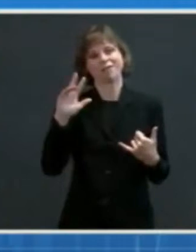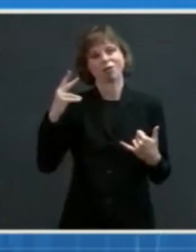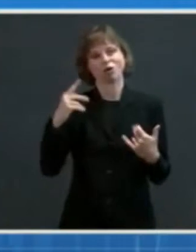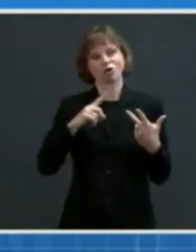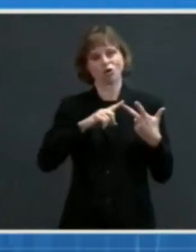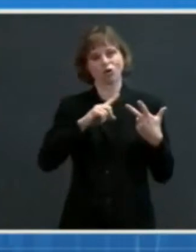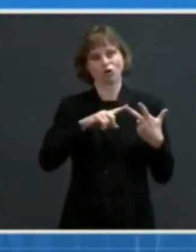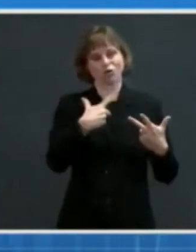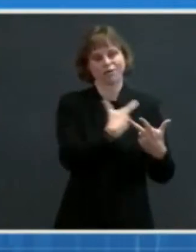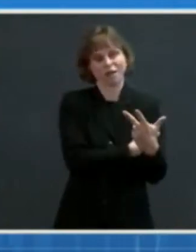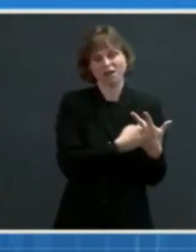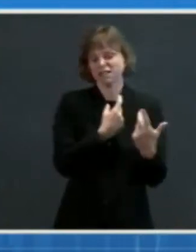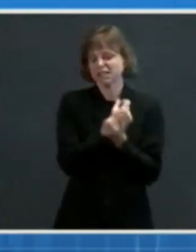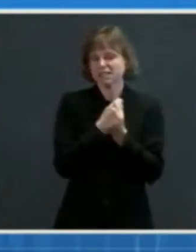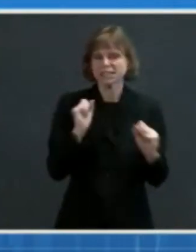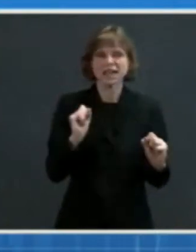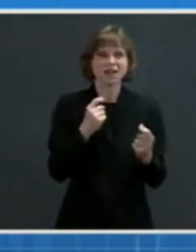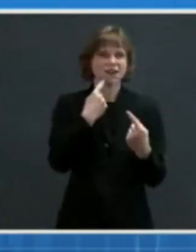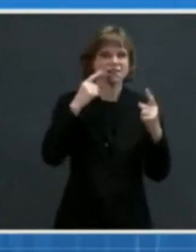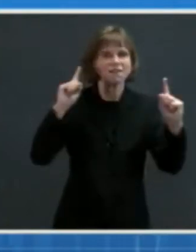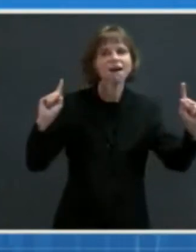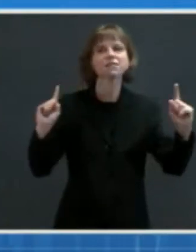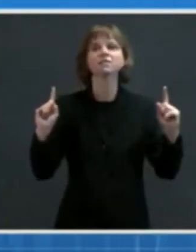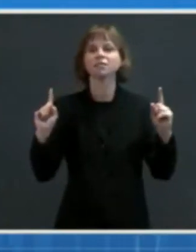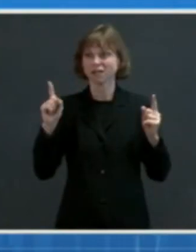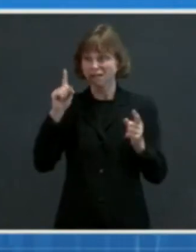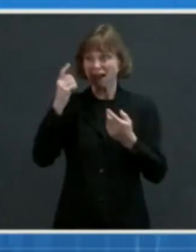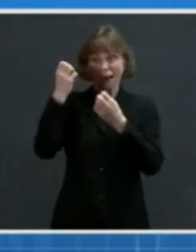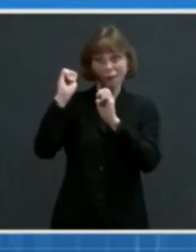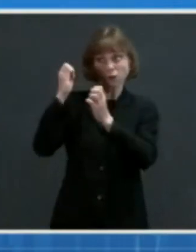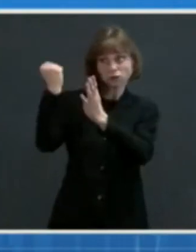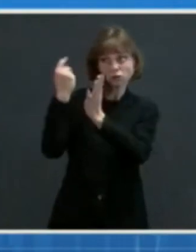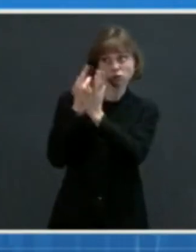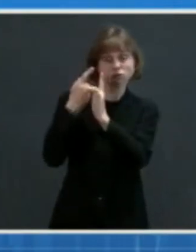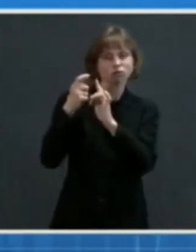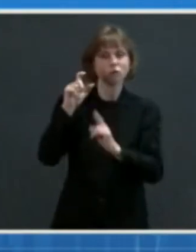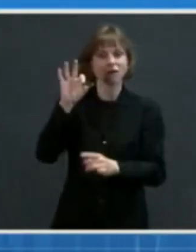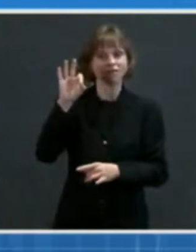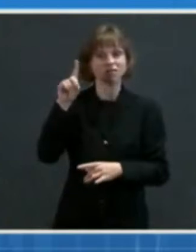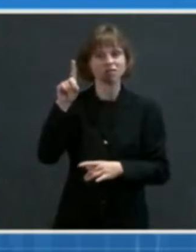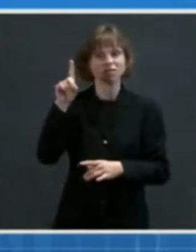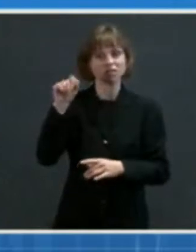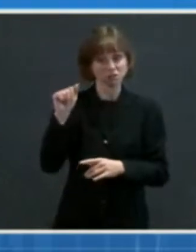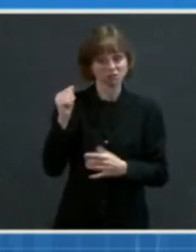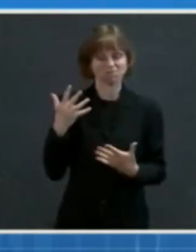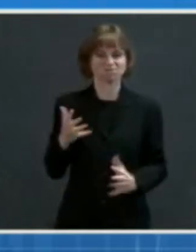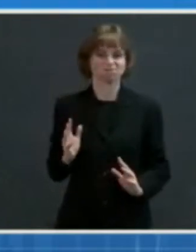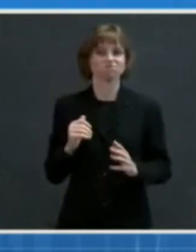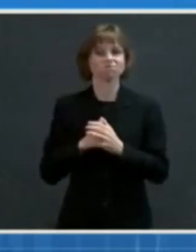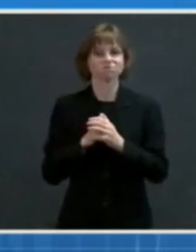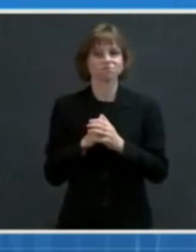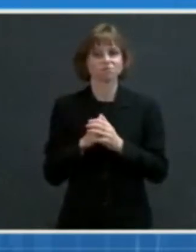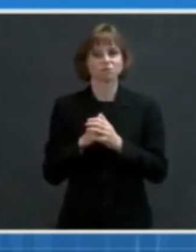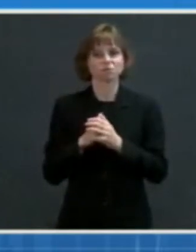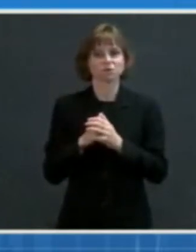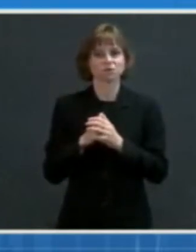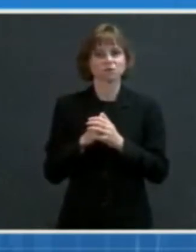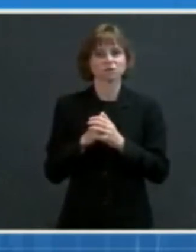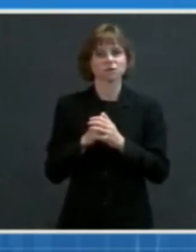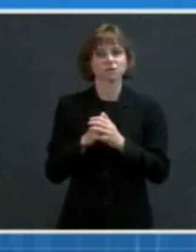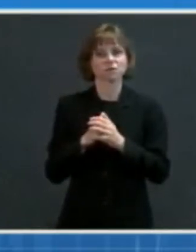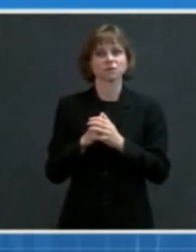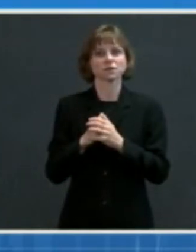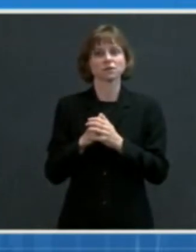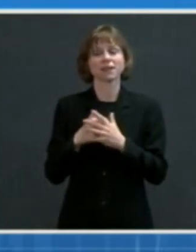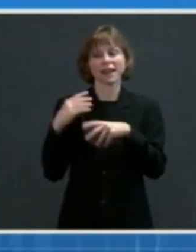highly effective vaccine following the emergency use authorization by the FDA and the recommendations for use by the